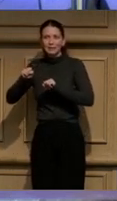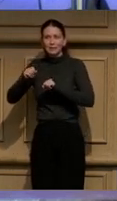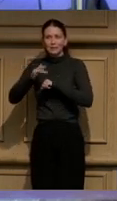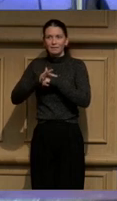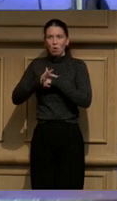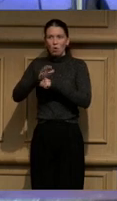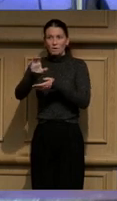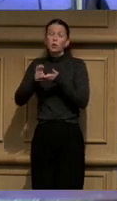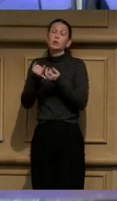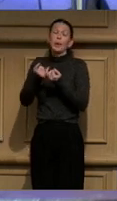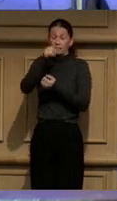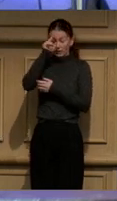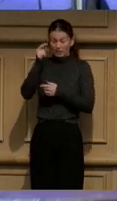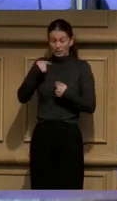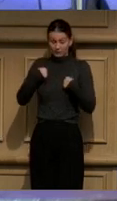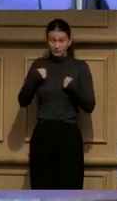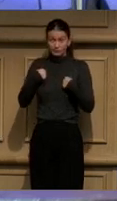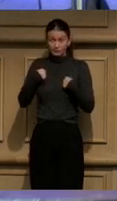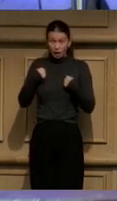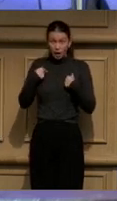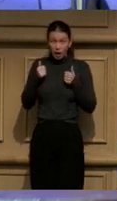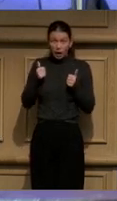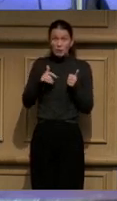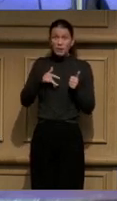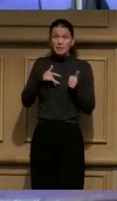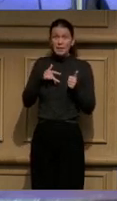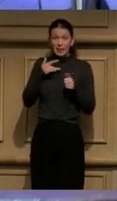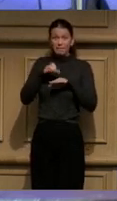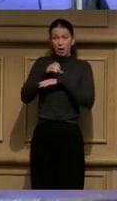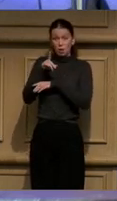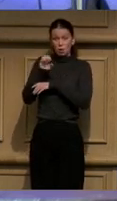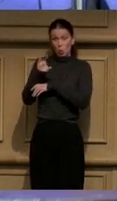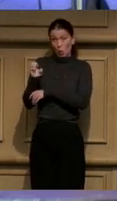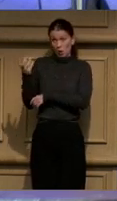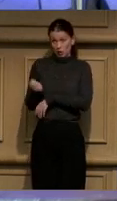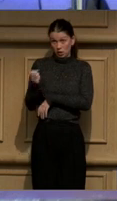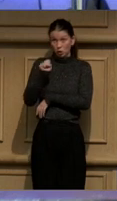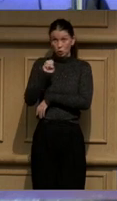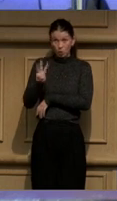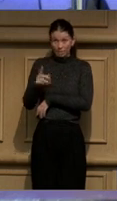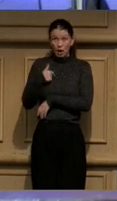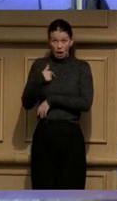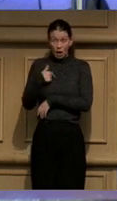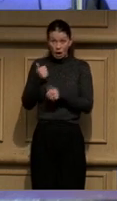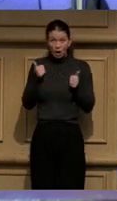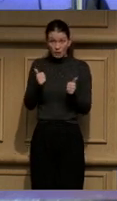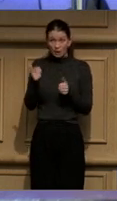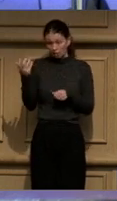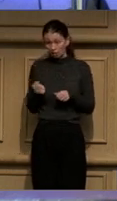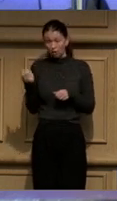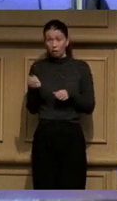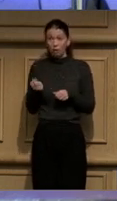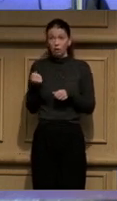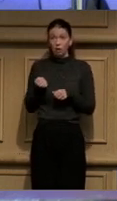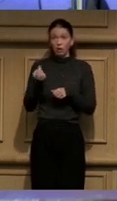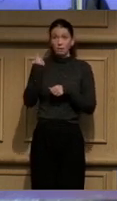which, say, I, for example, was able to live on the dole in 2011 with a rent subsidy and more or less start working